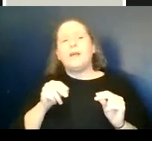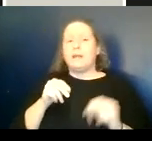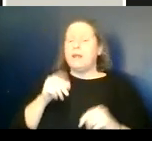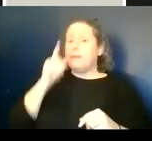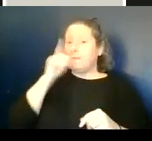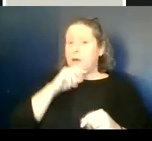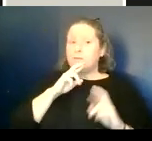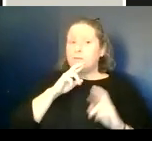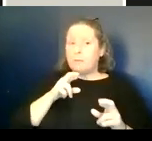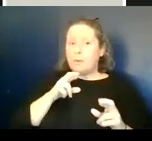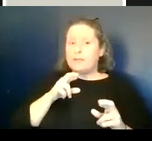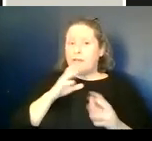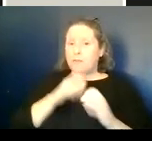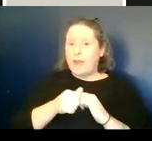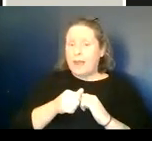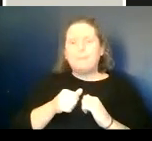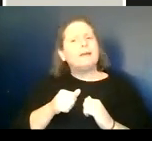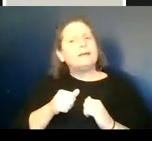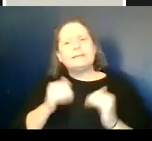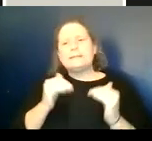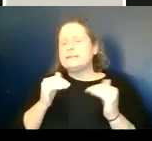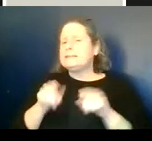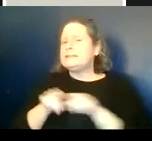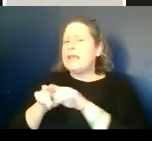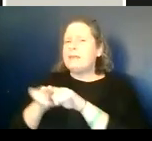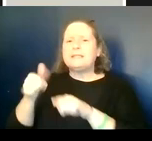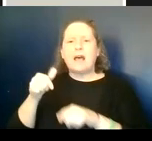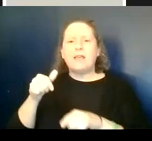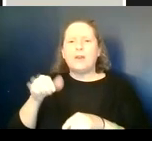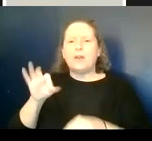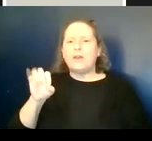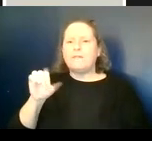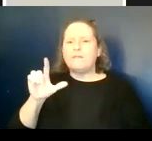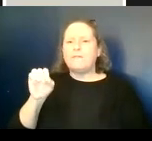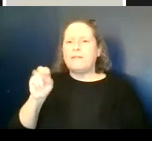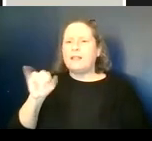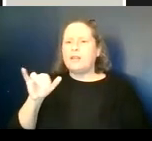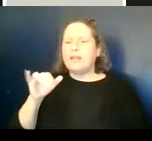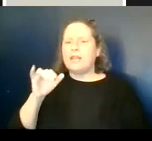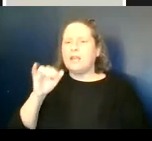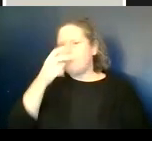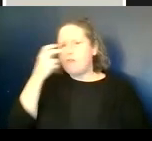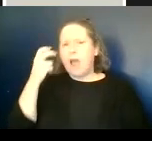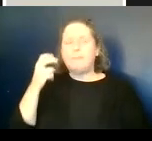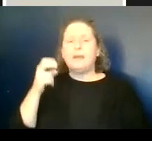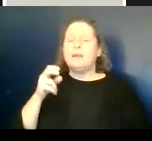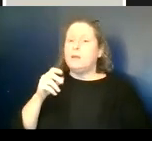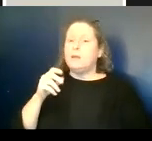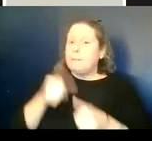sexual violence are on par with any other felony crime. So keep that in mind. Sometimes there